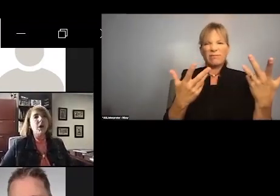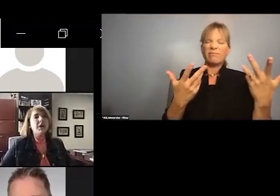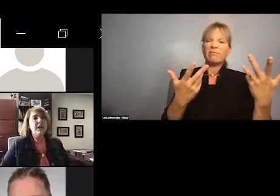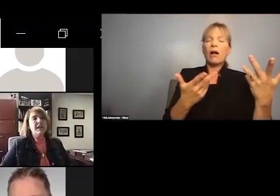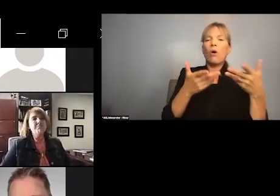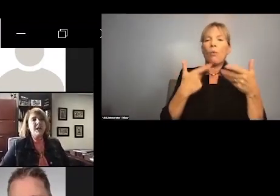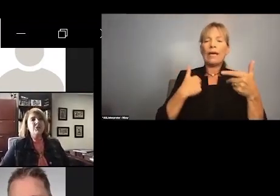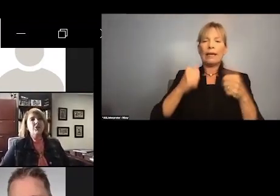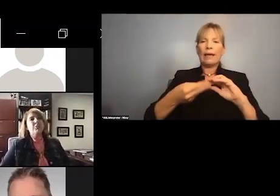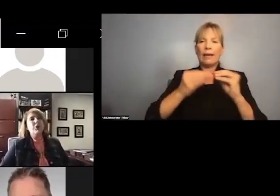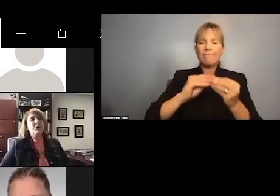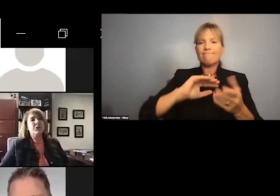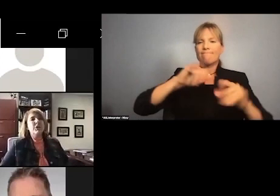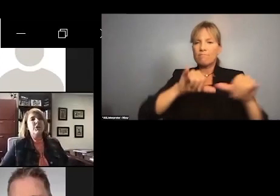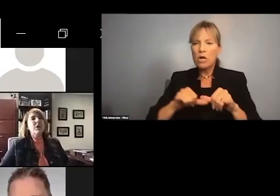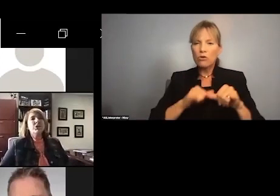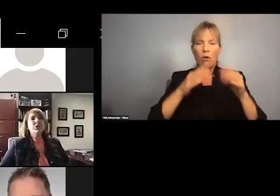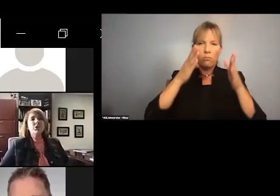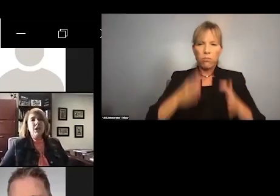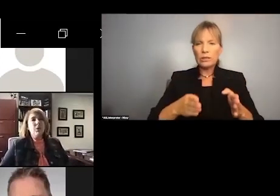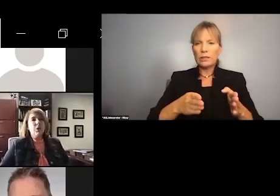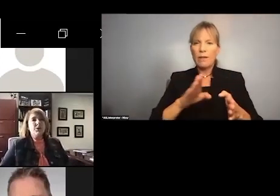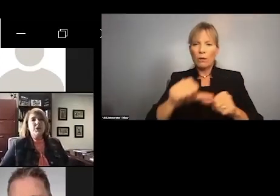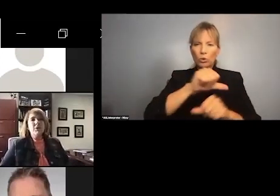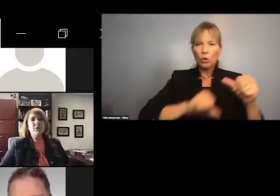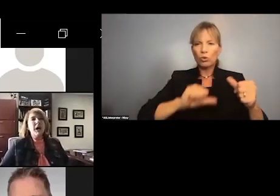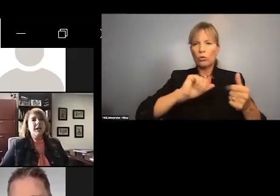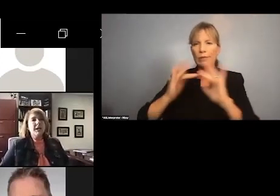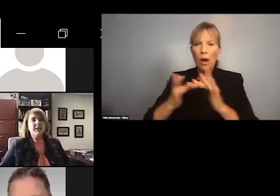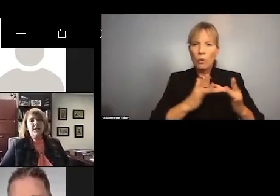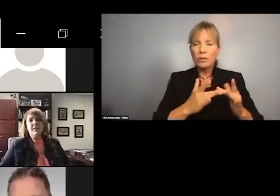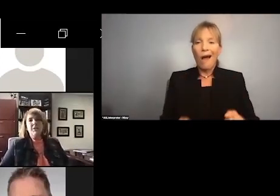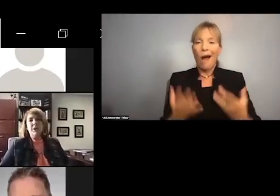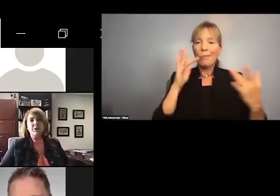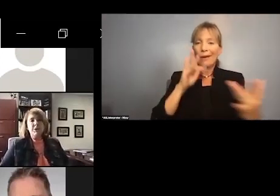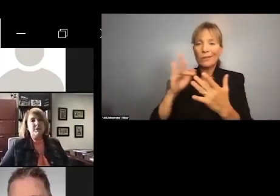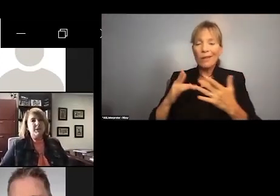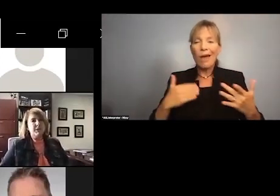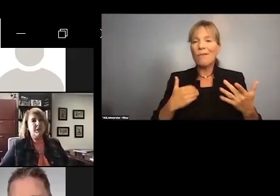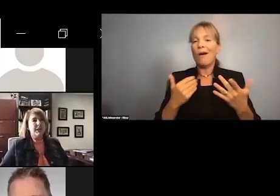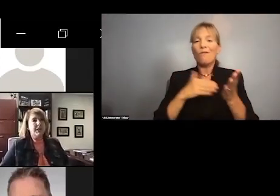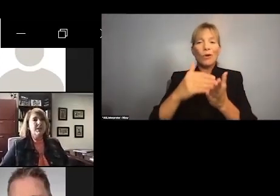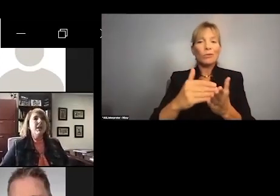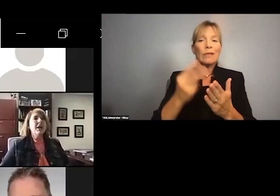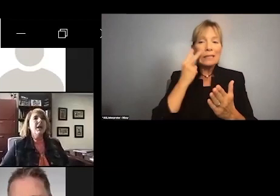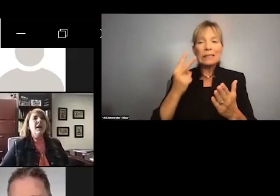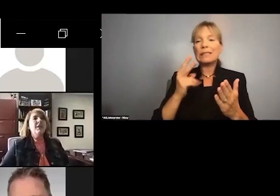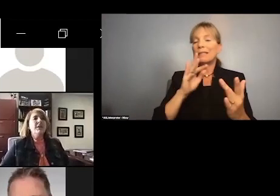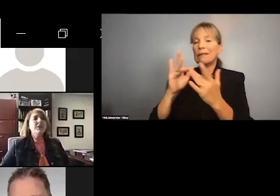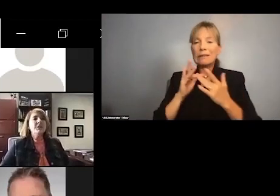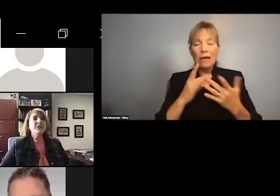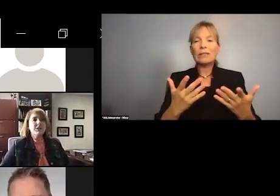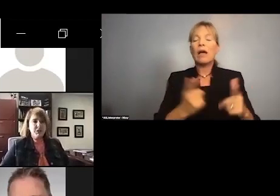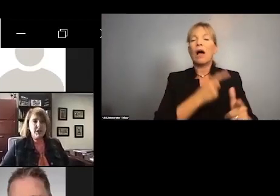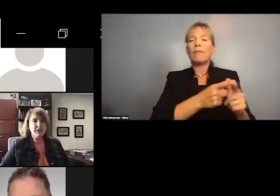us to quantify and measure a person's social networks, the number of contacts they have, the frequency of these contacts. And